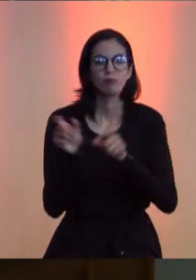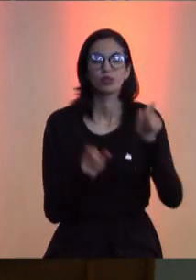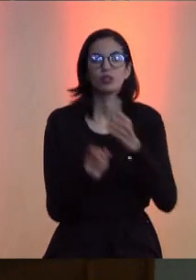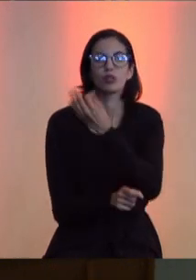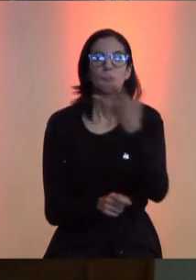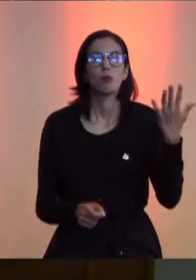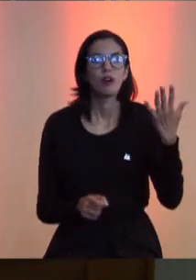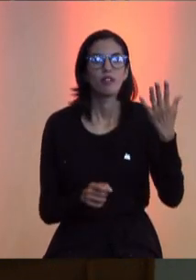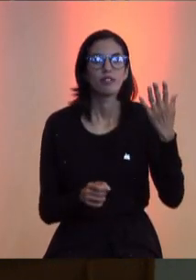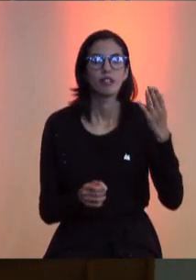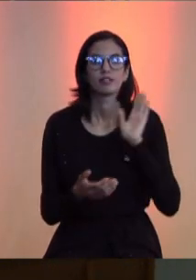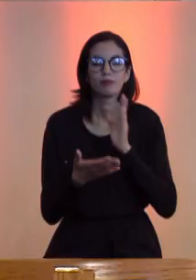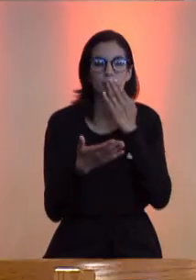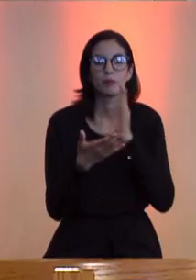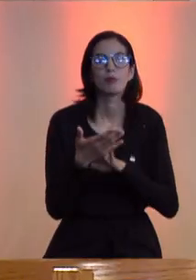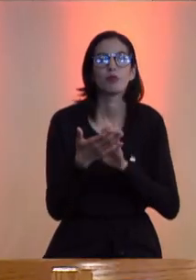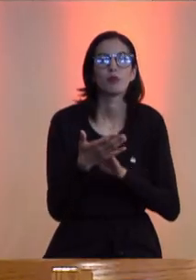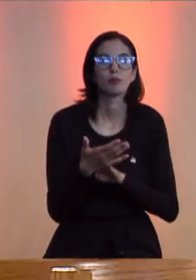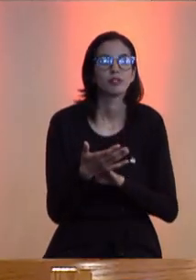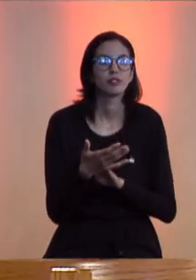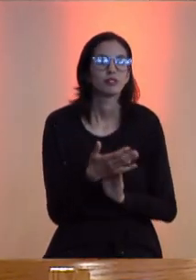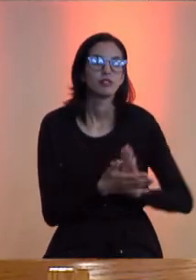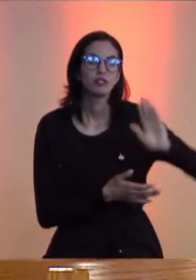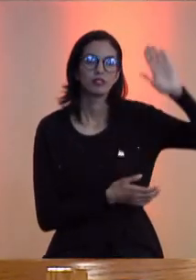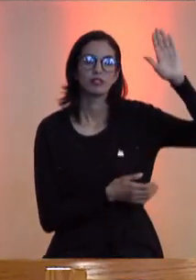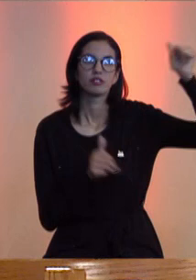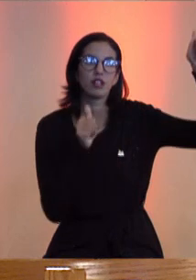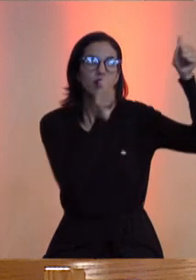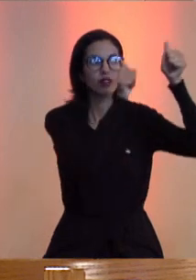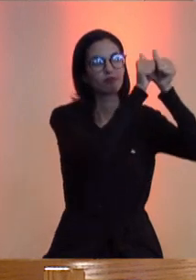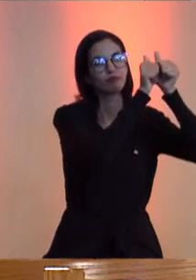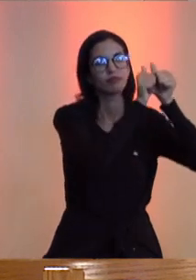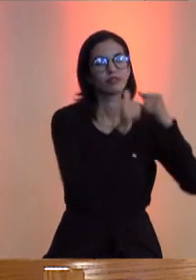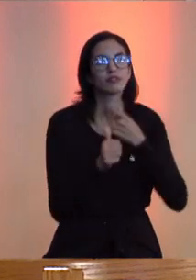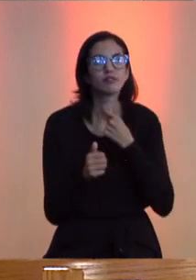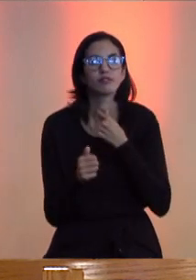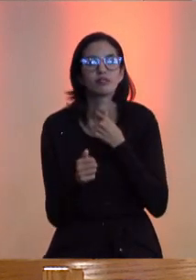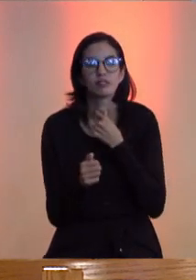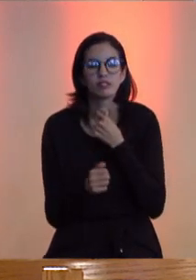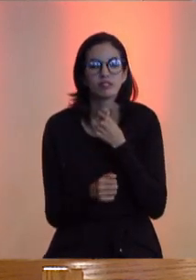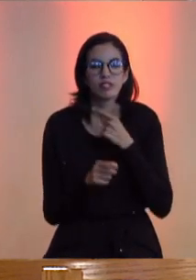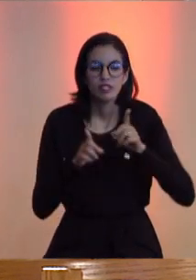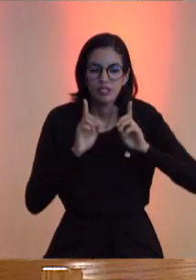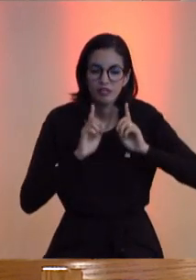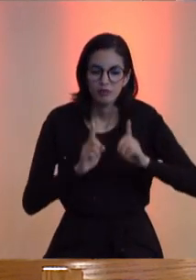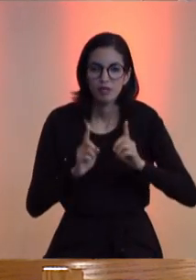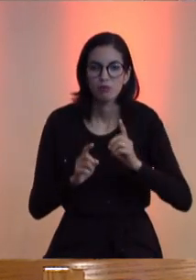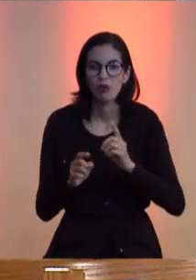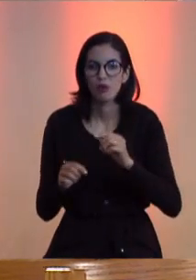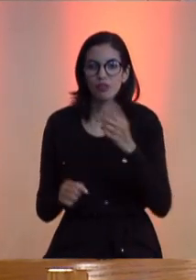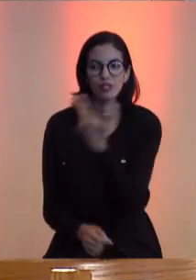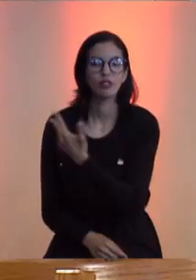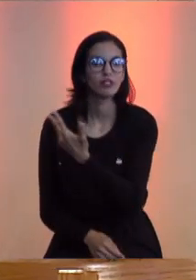Don't be ashamed. No tengan miedo. I want to be quiero like ser Shadrach, como Sadrach, Meshach, and Abednego. Y